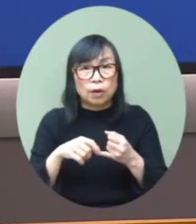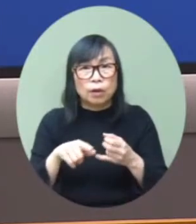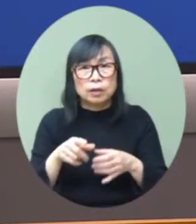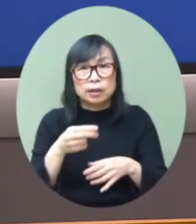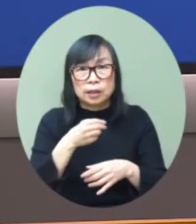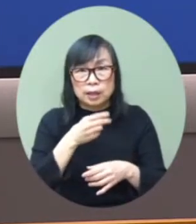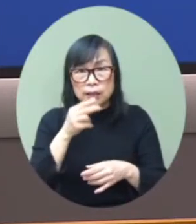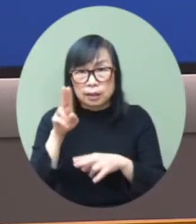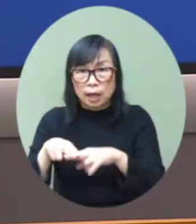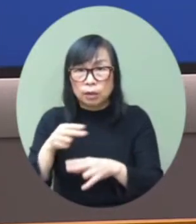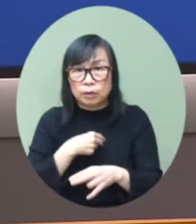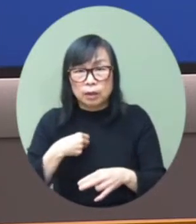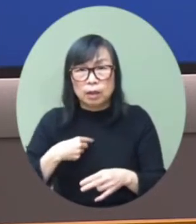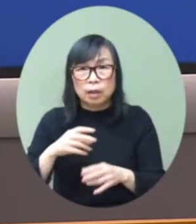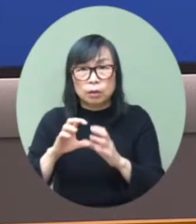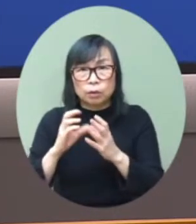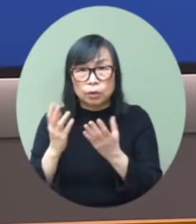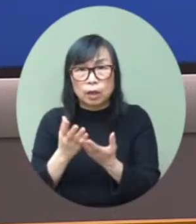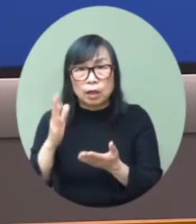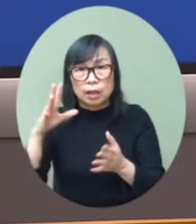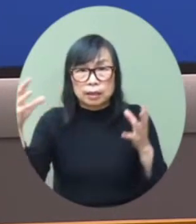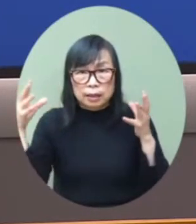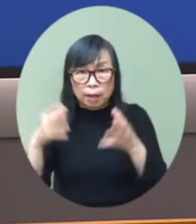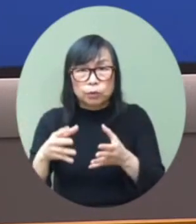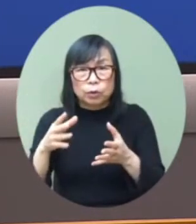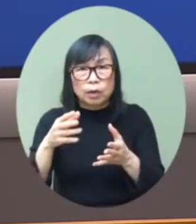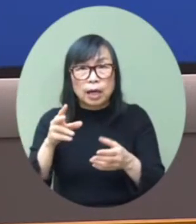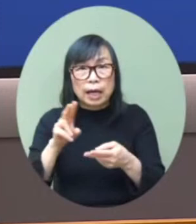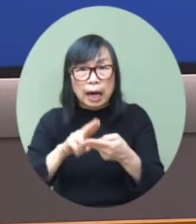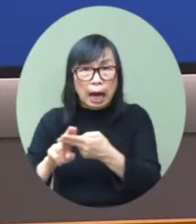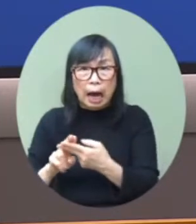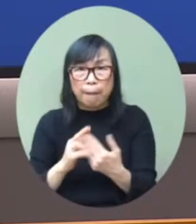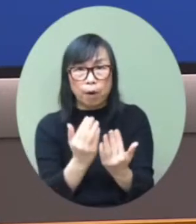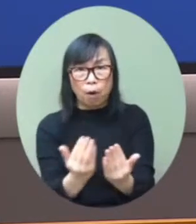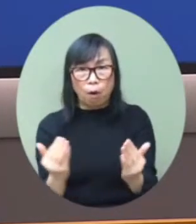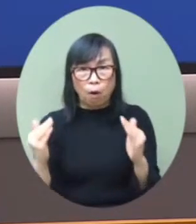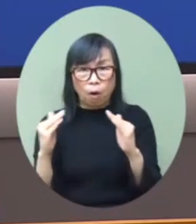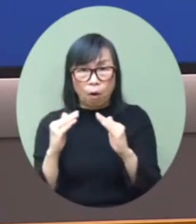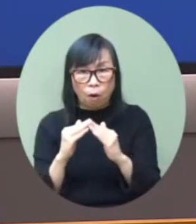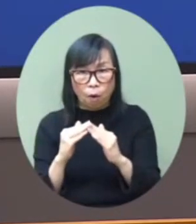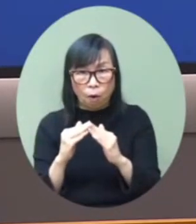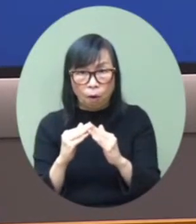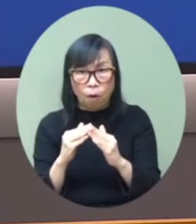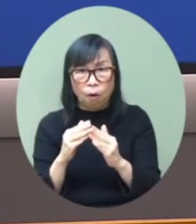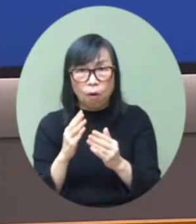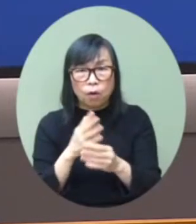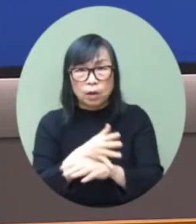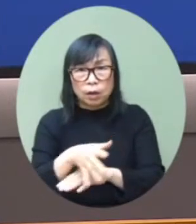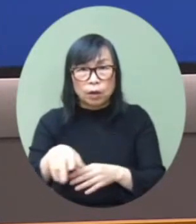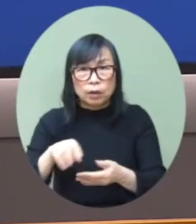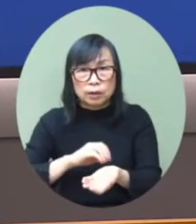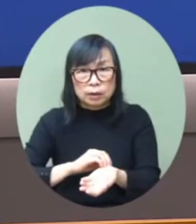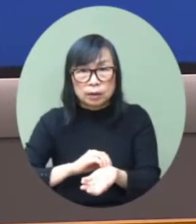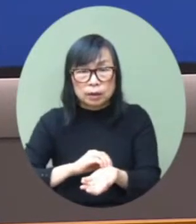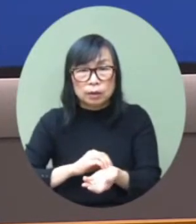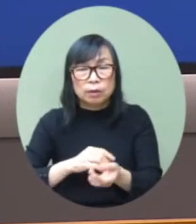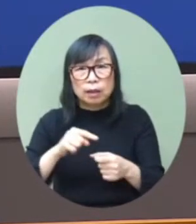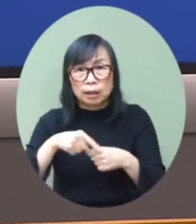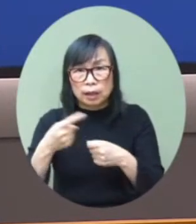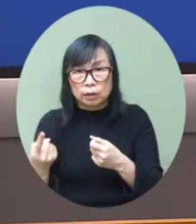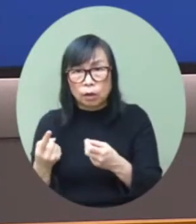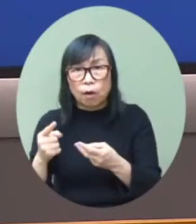tell to the central authorities. The initial batch of the main authorities mainly concentrated on the AWE community